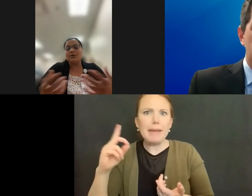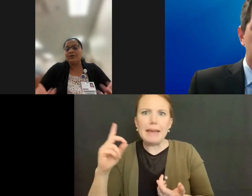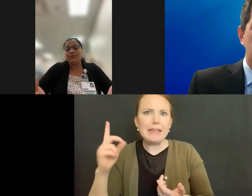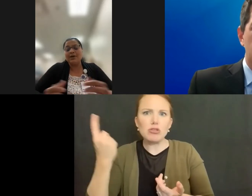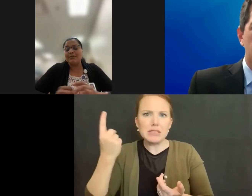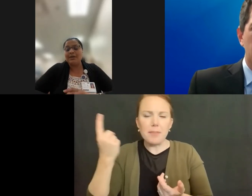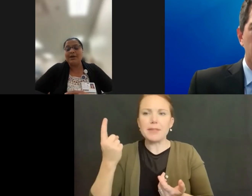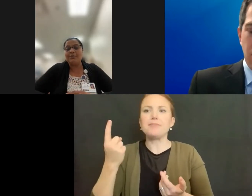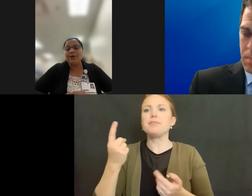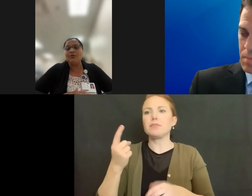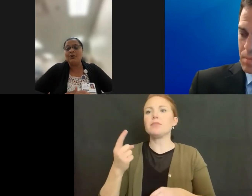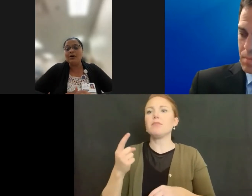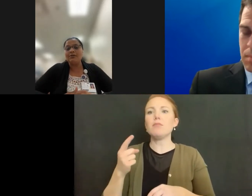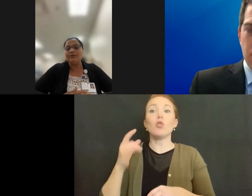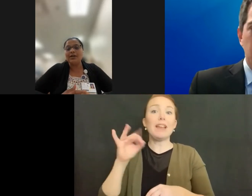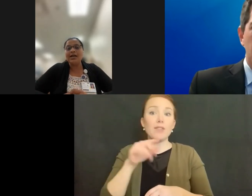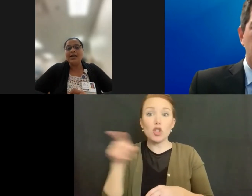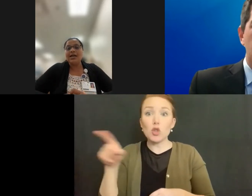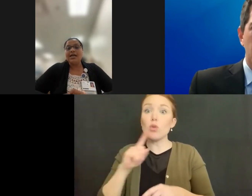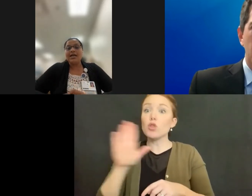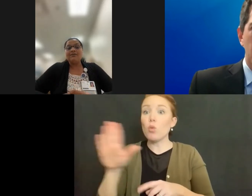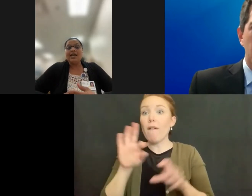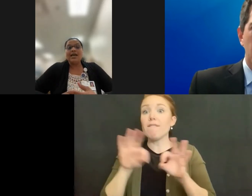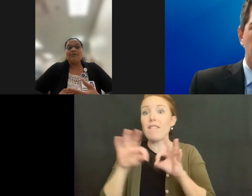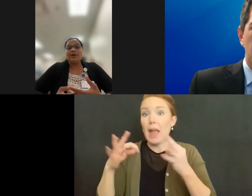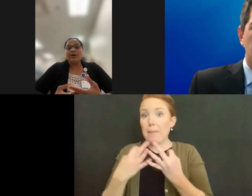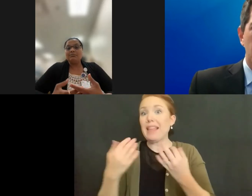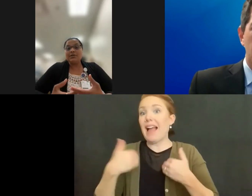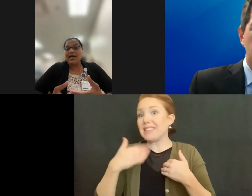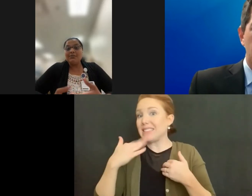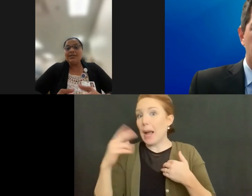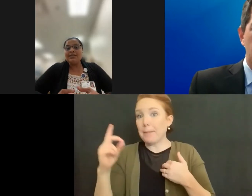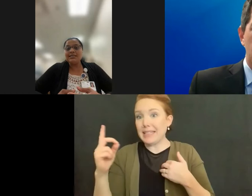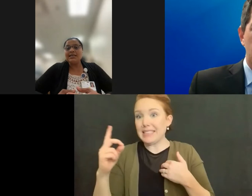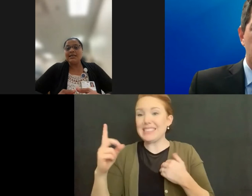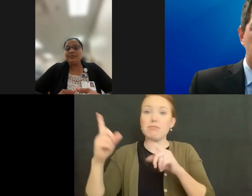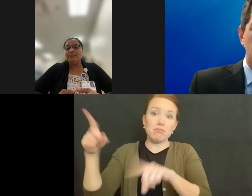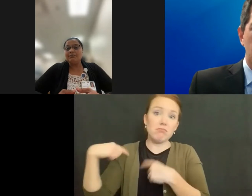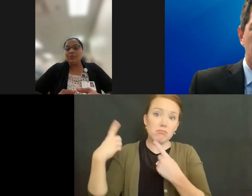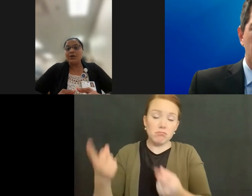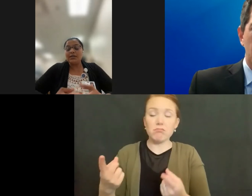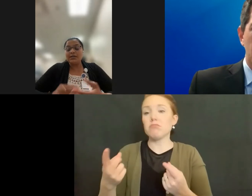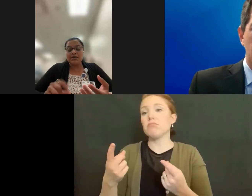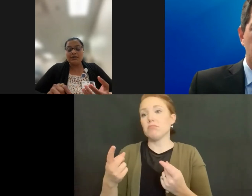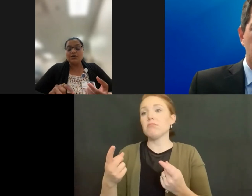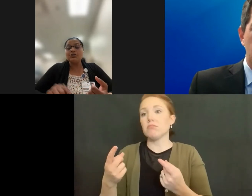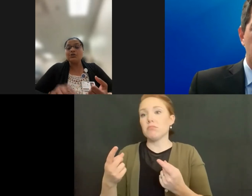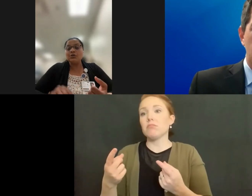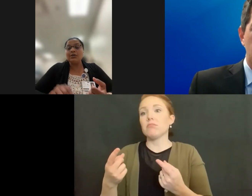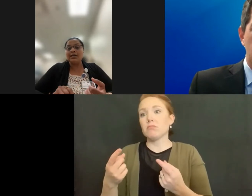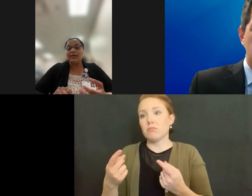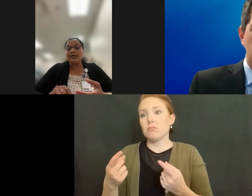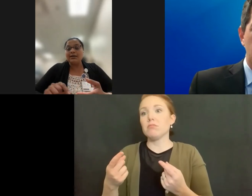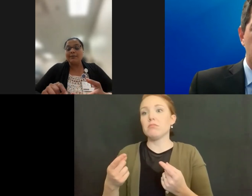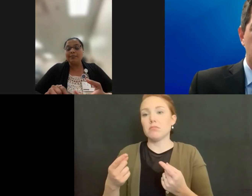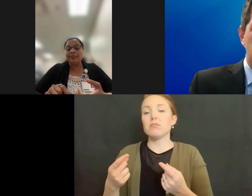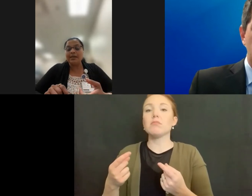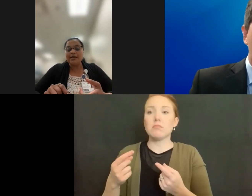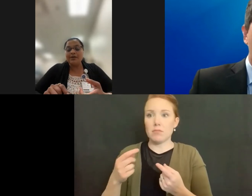if you or your family member, if you heard of it, if they have a diabetes, they not just do